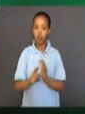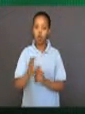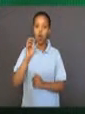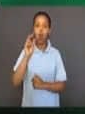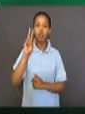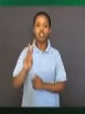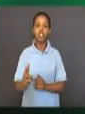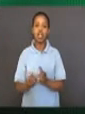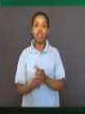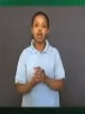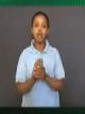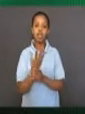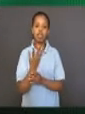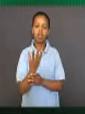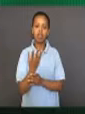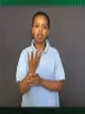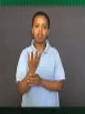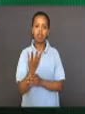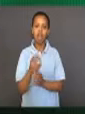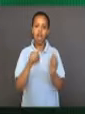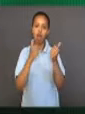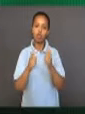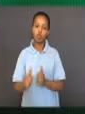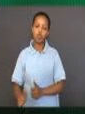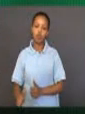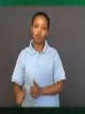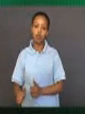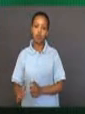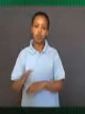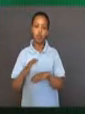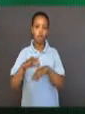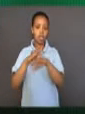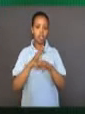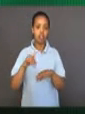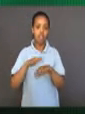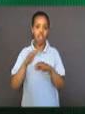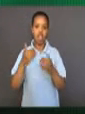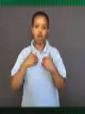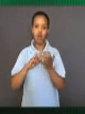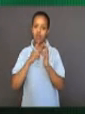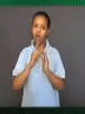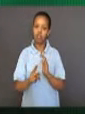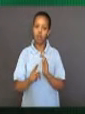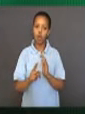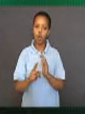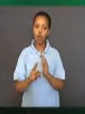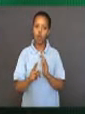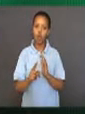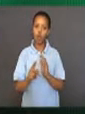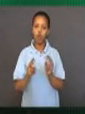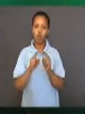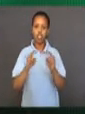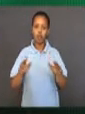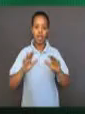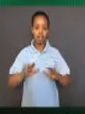the atmosphere of the Earth to become a more stable environment for the